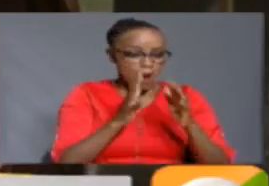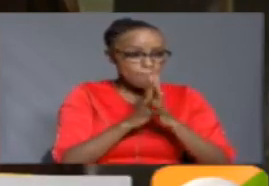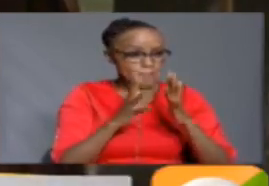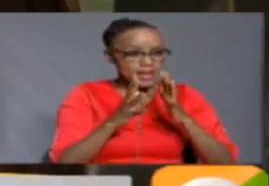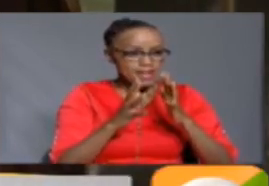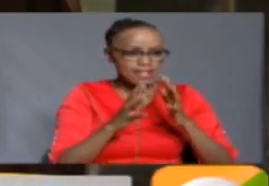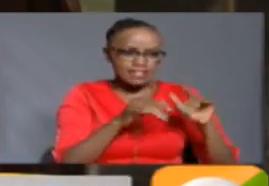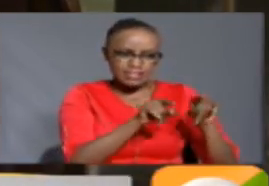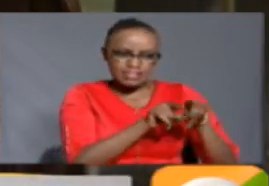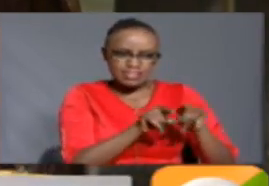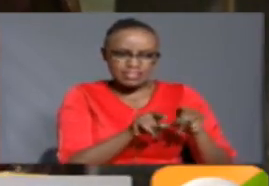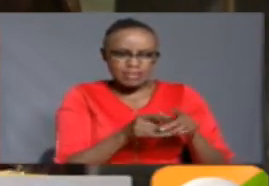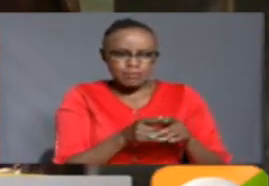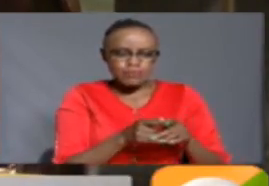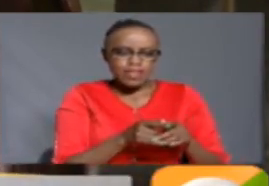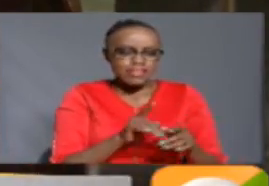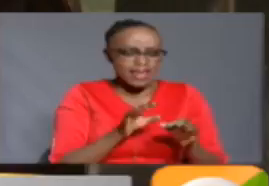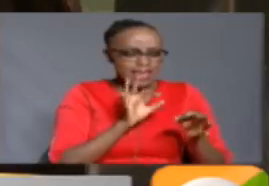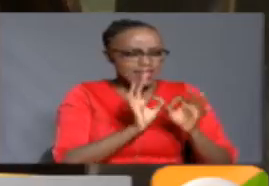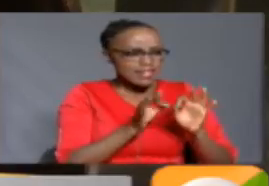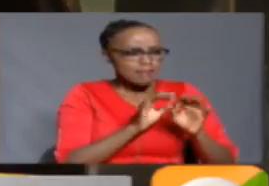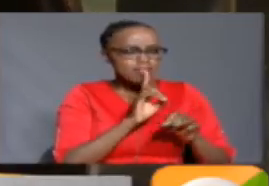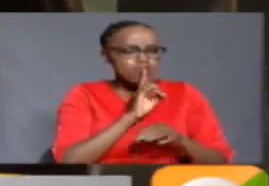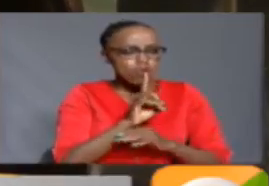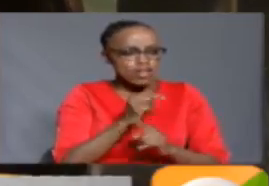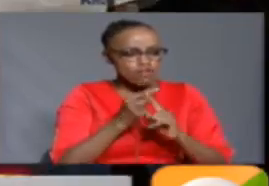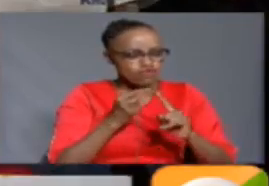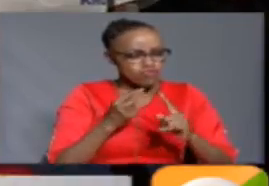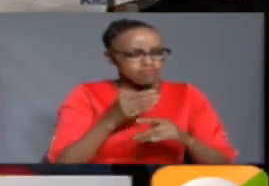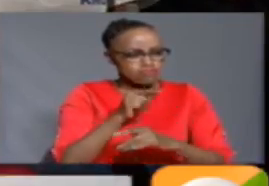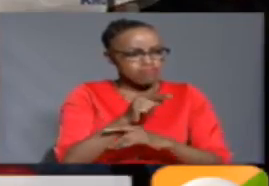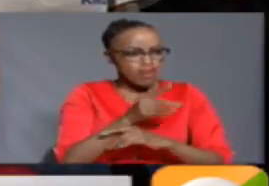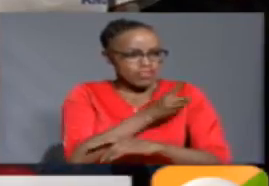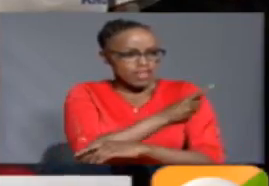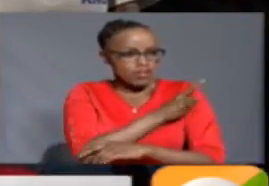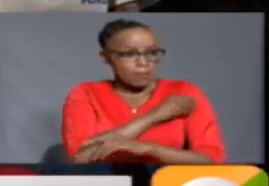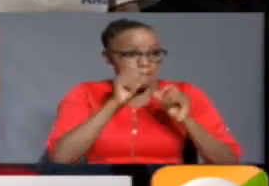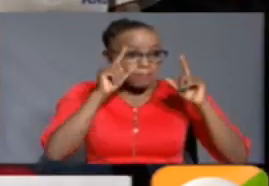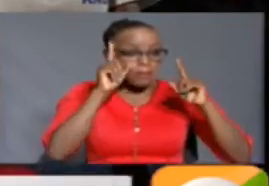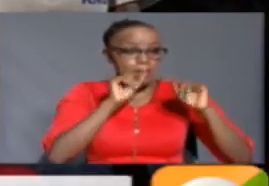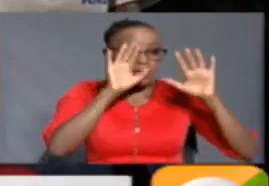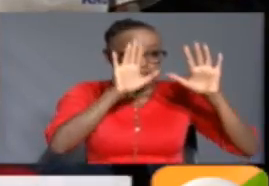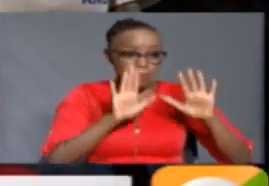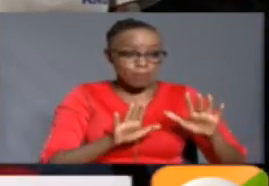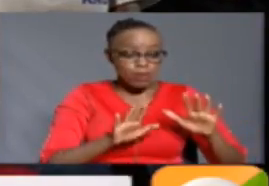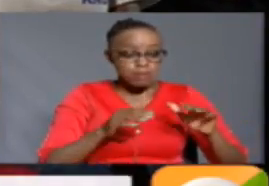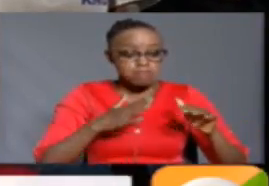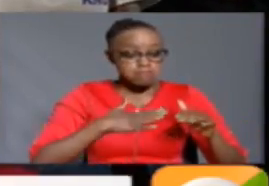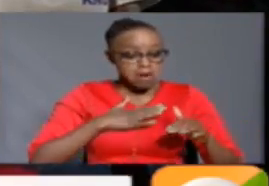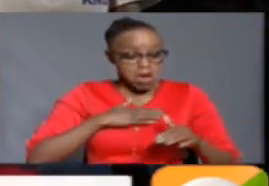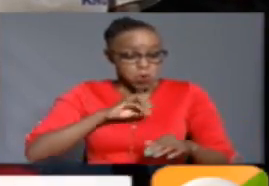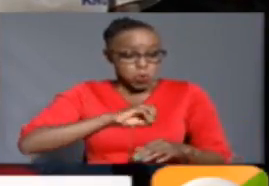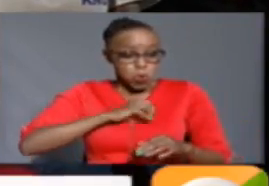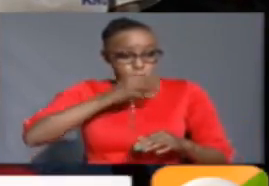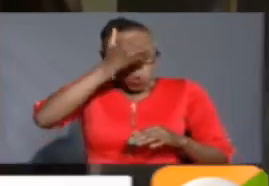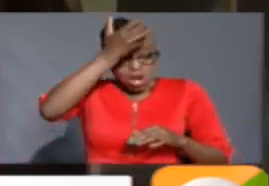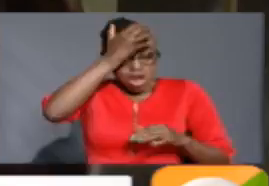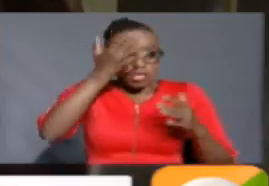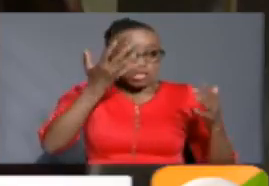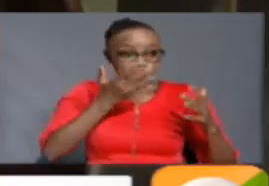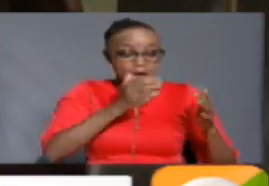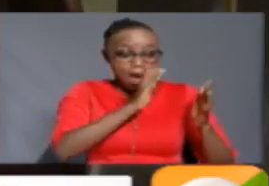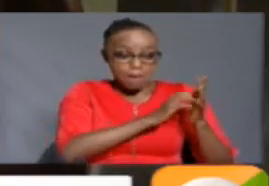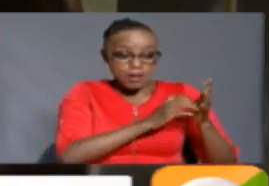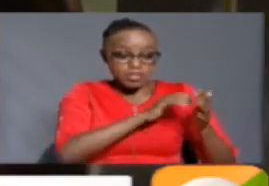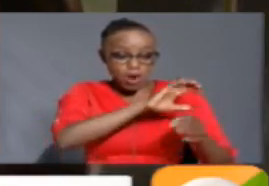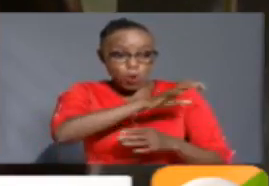interpret the directives from the doctors. So I realized that it is important for my nurses in Machakos to